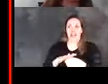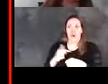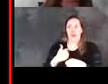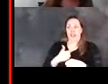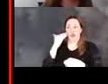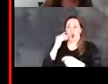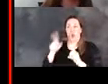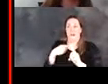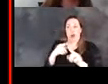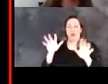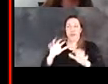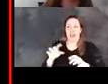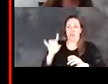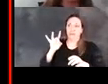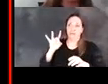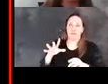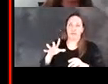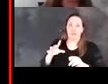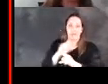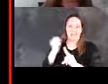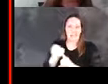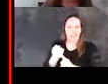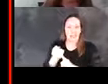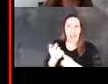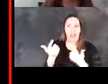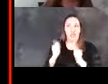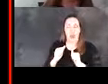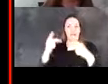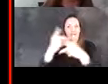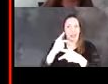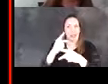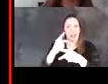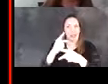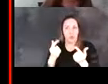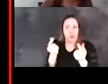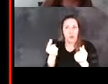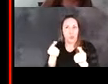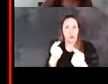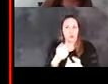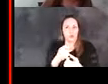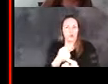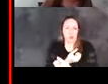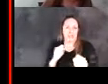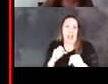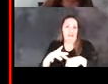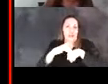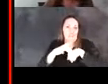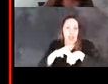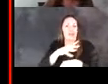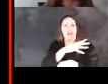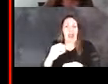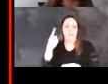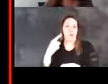crisis and work towards solutions for our own benefit for saving the planet and also for our economy.